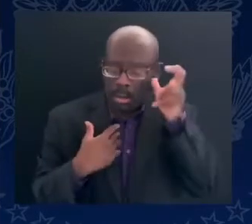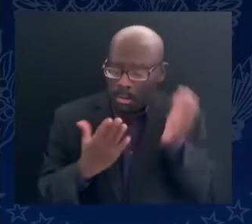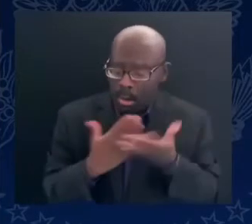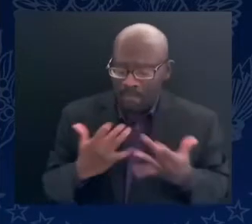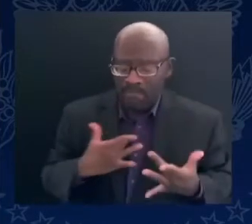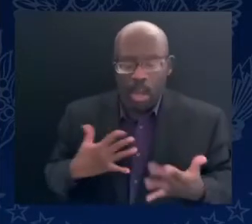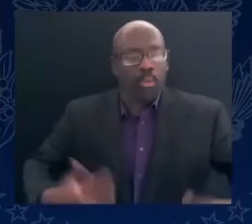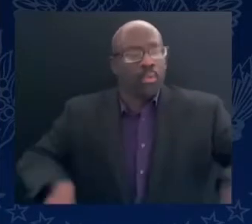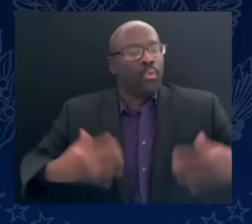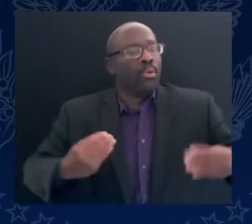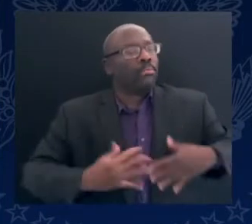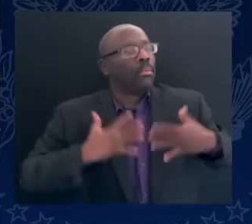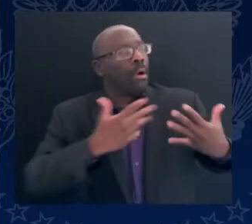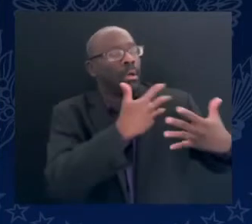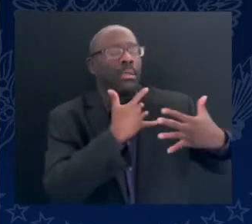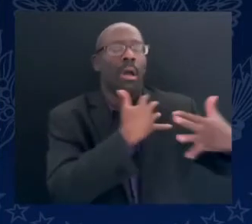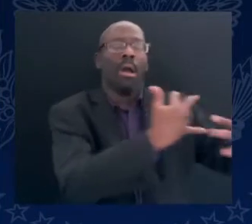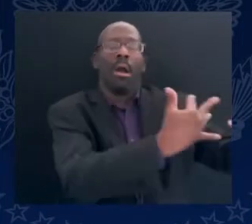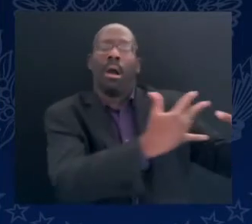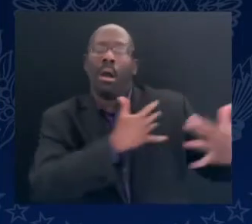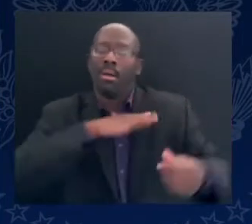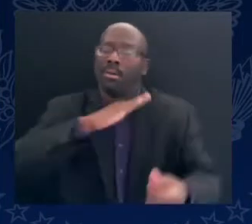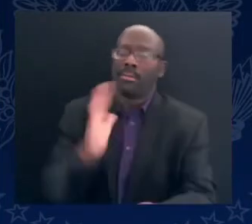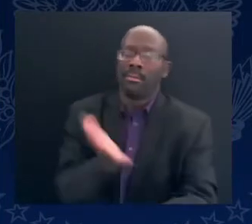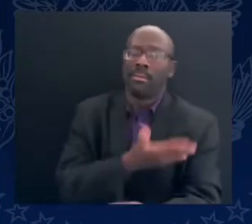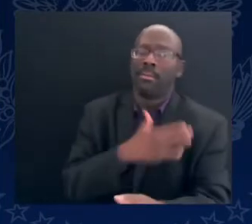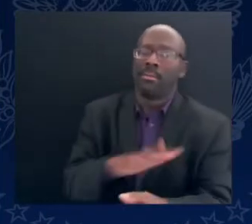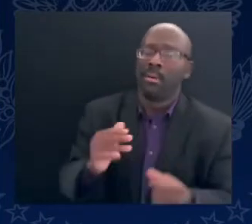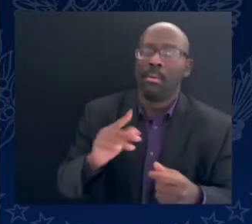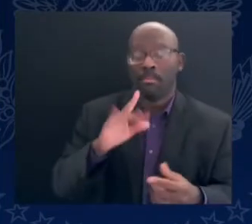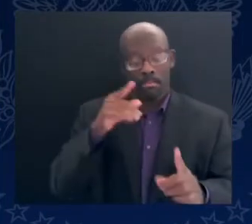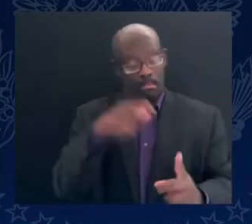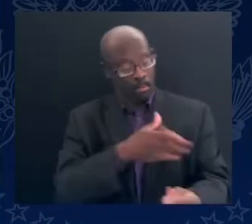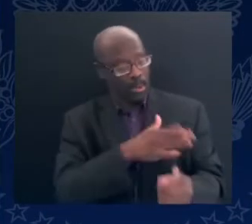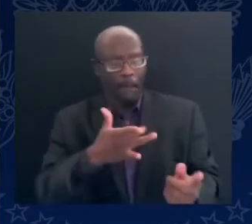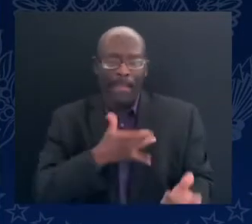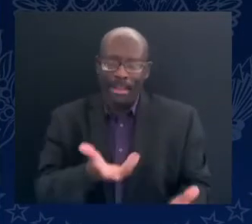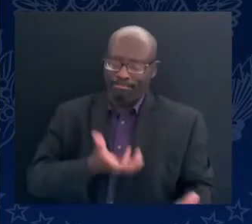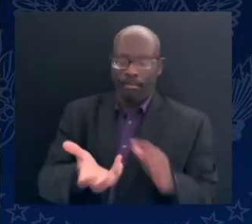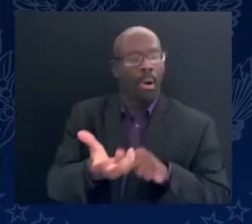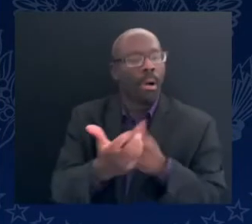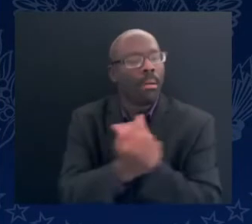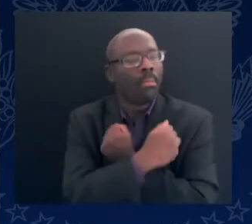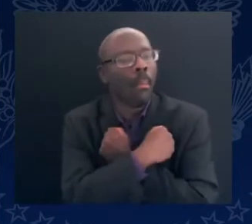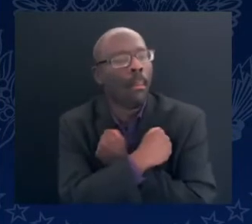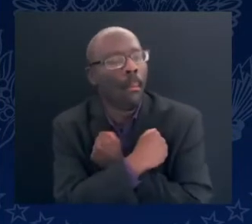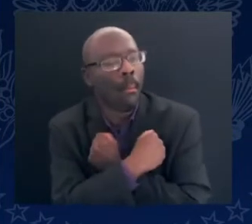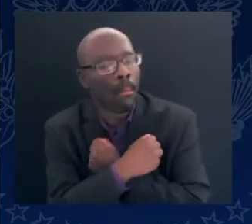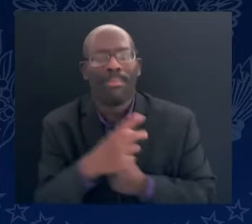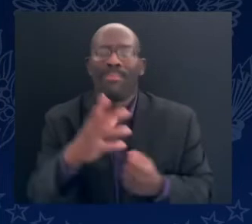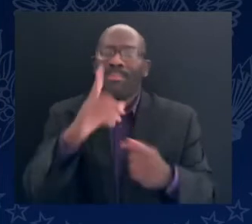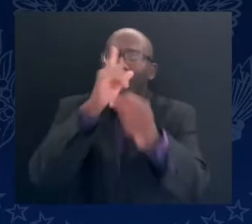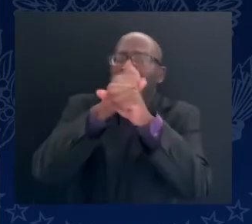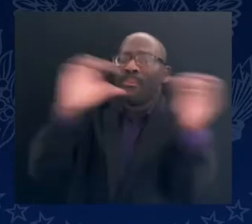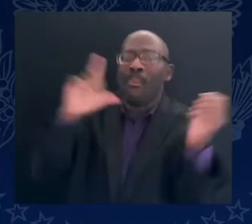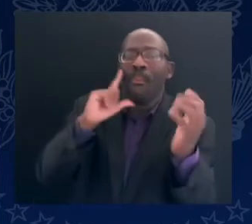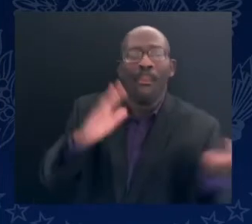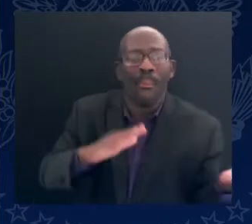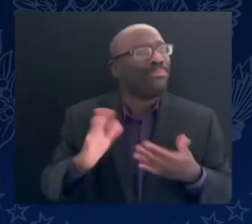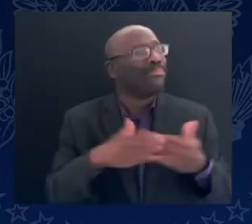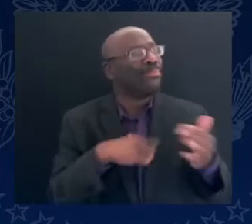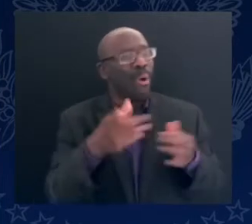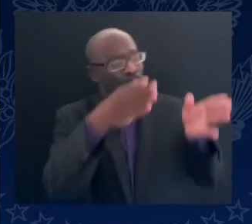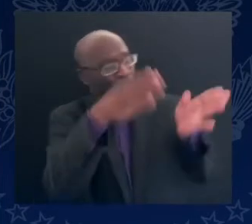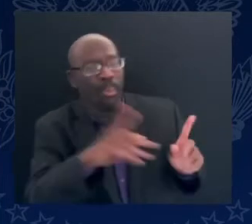The music, it's about love and it's about hope. And no matter where you are, what generation you are,